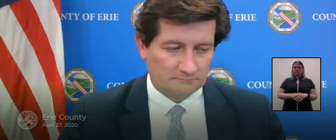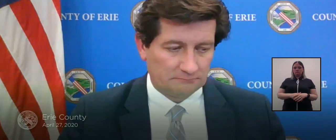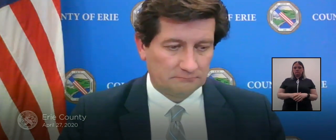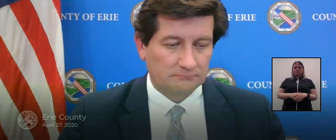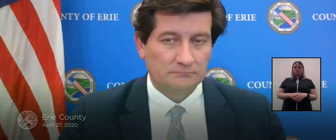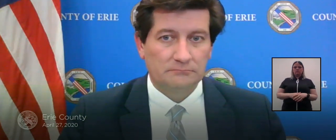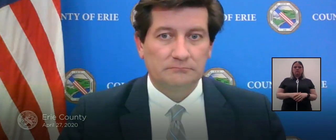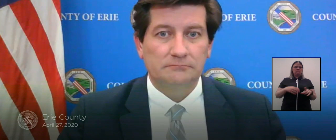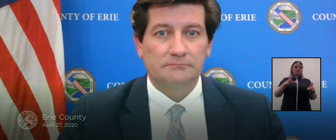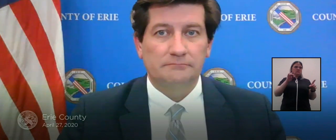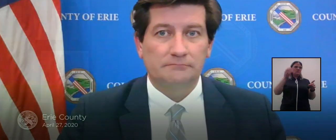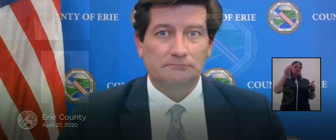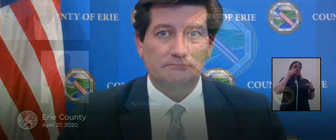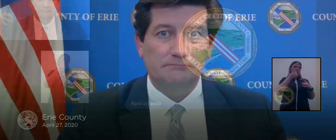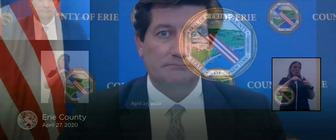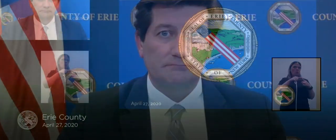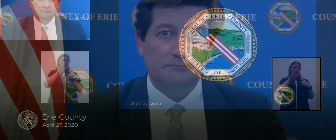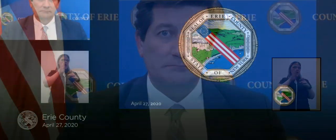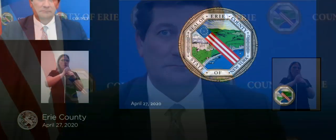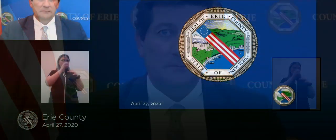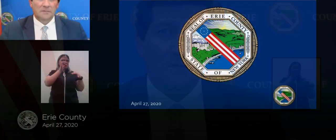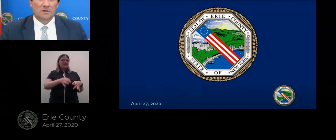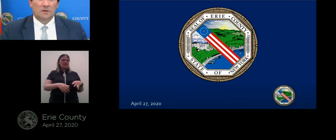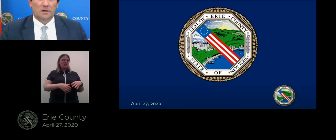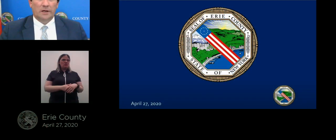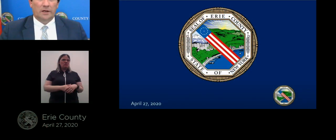So you don't know when you would need to make this decision?